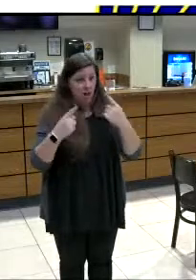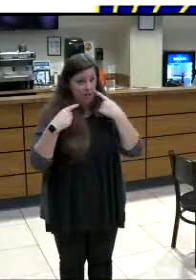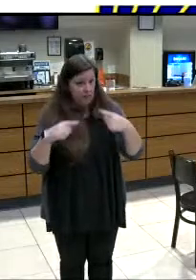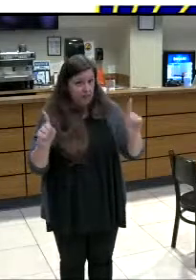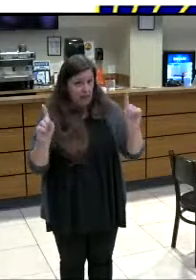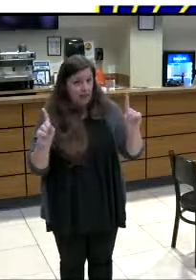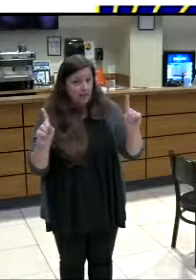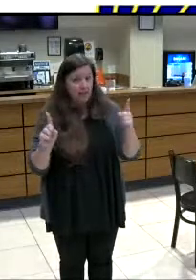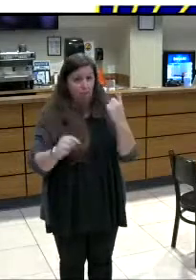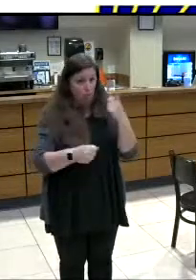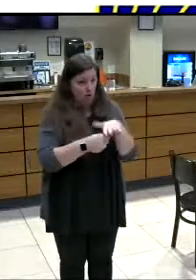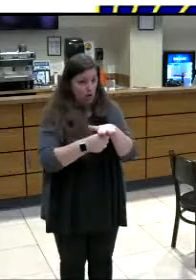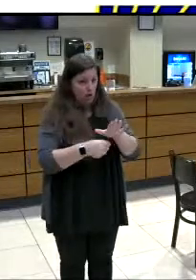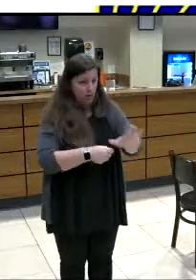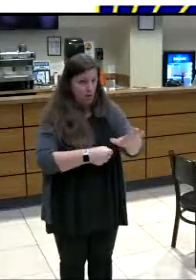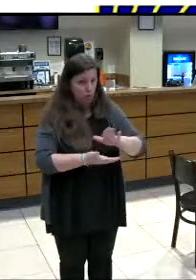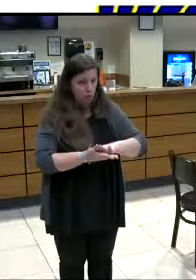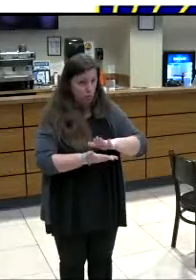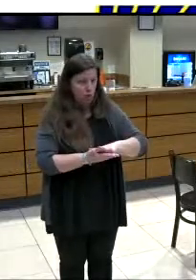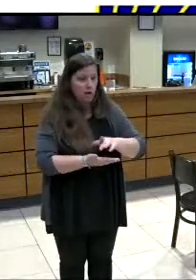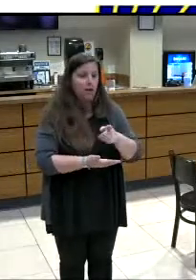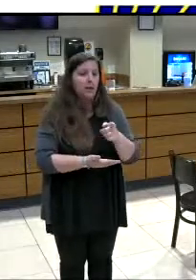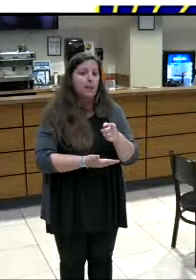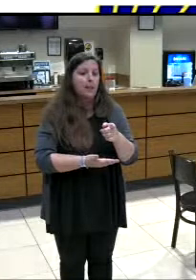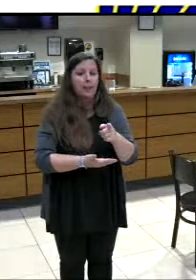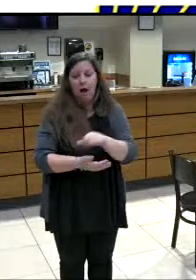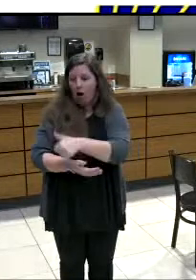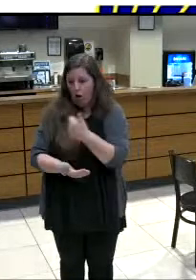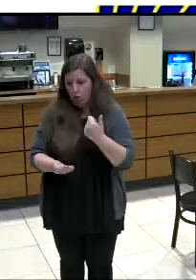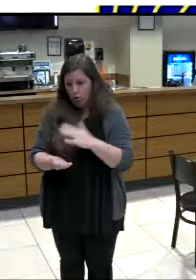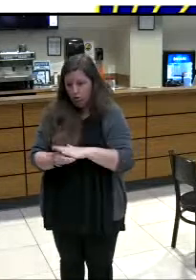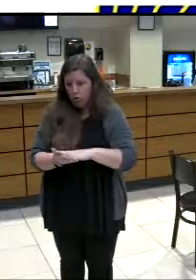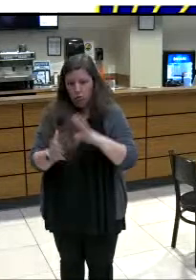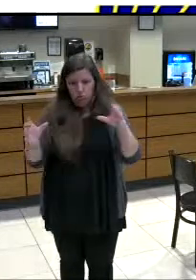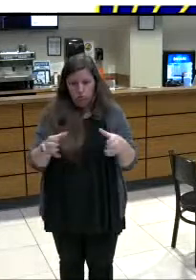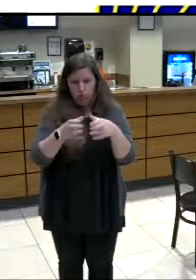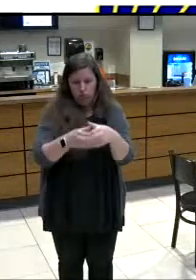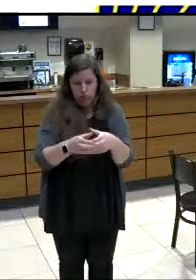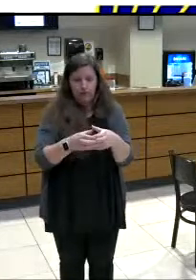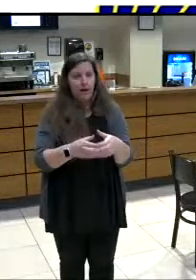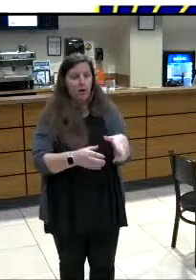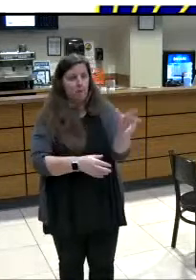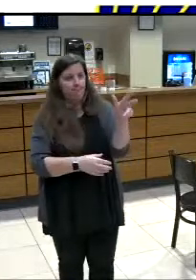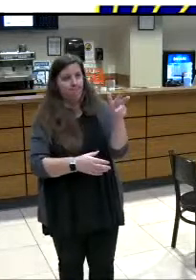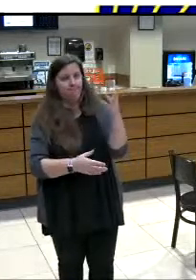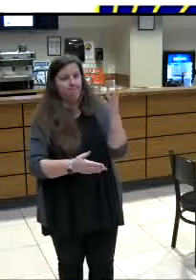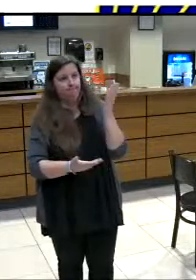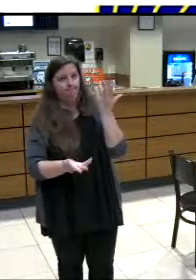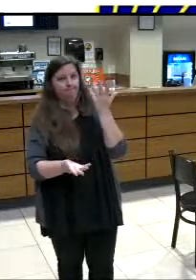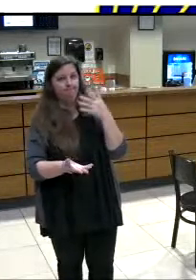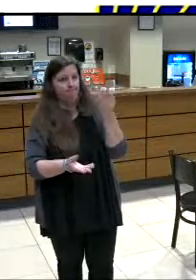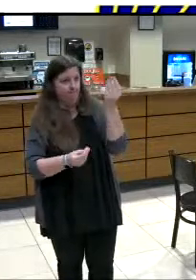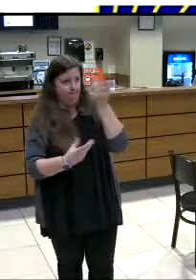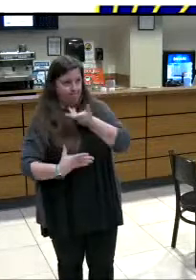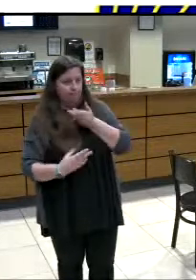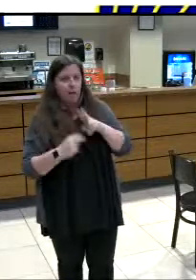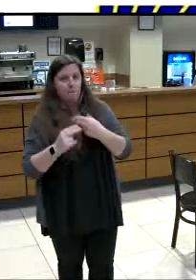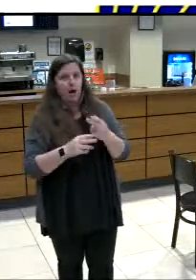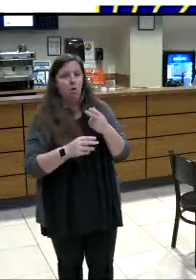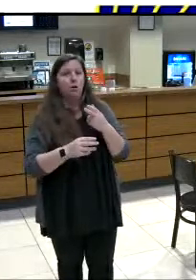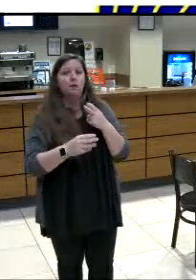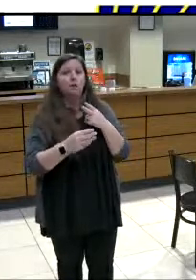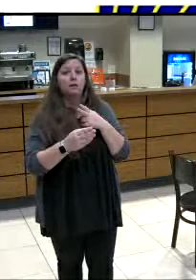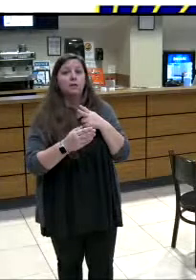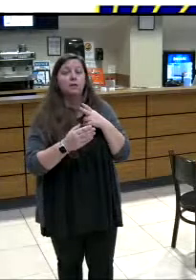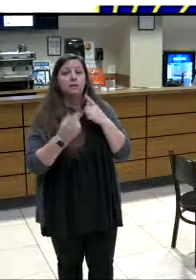an area at their school, there are other schools there hearing about their success so they can implement those